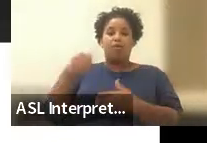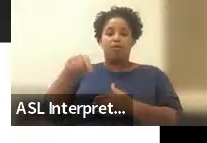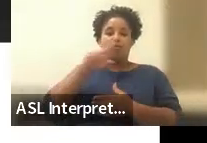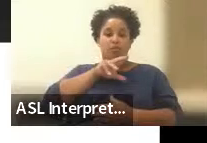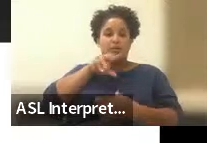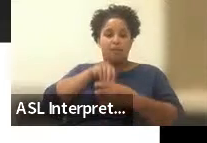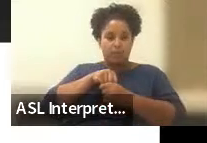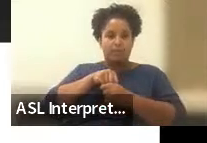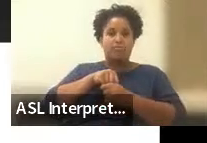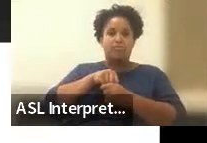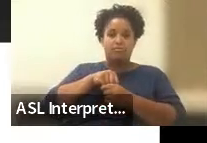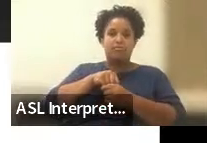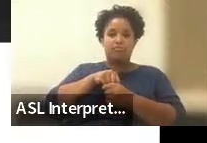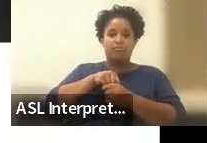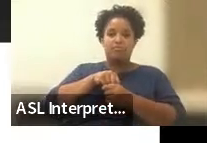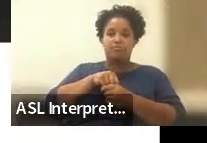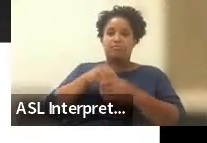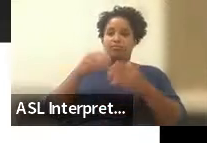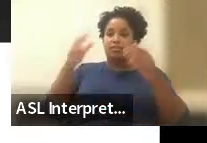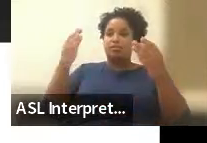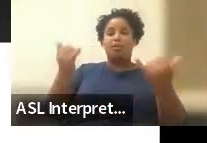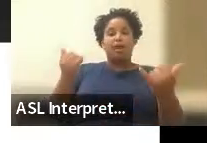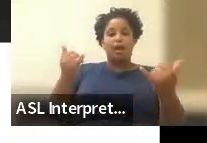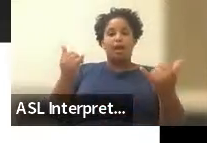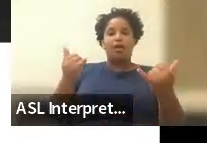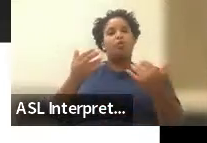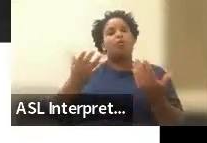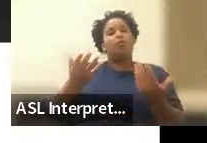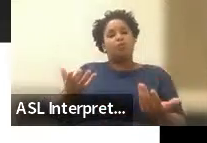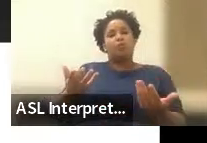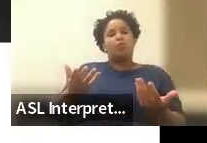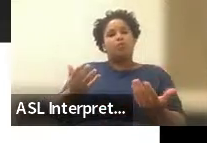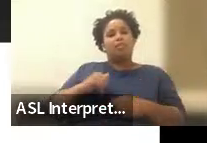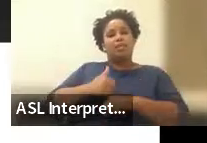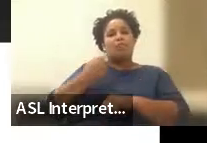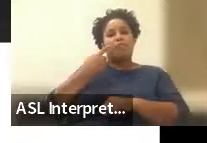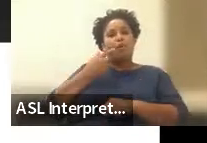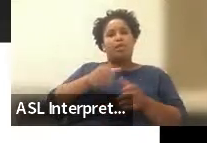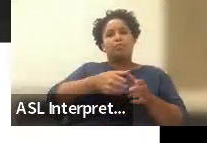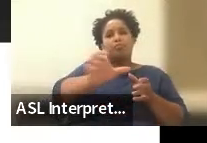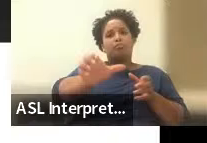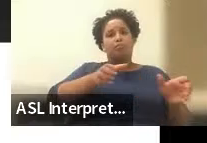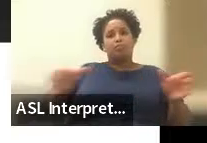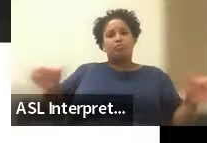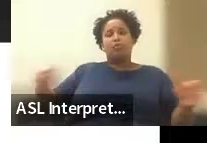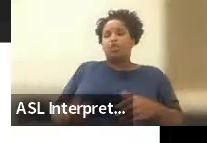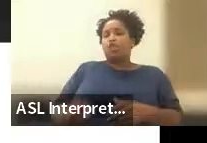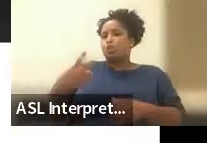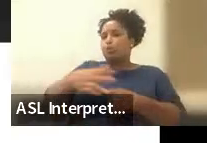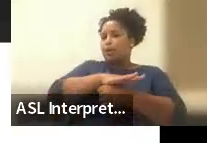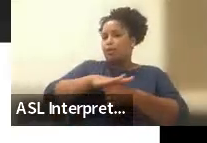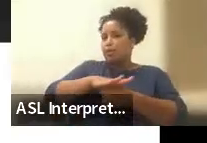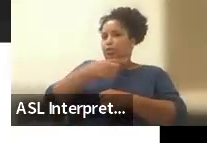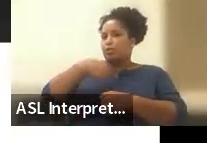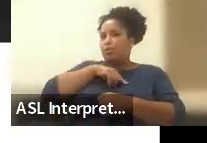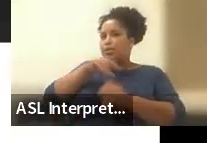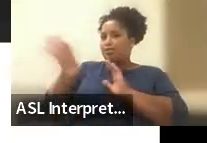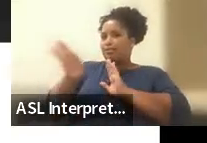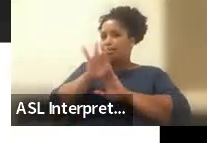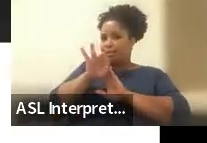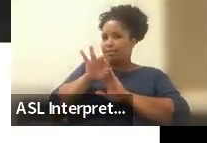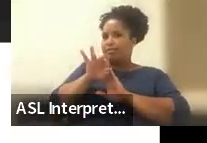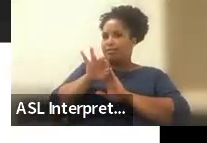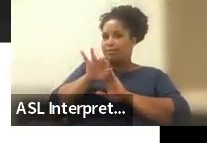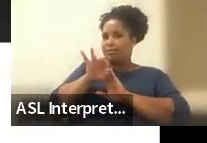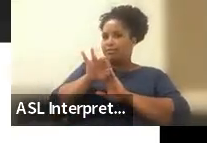input. So now moving into, to sort of set us up for the breakout groups, there's two areas that we selected